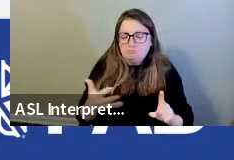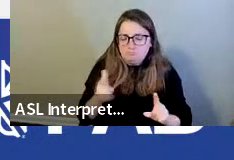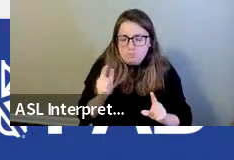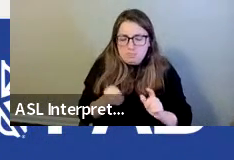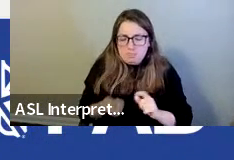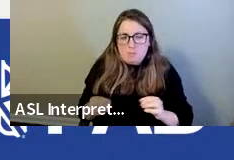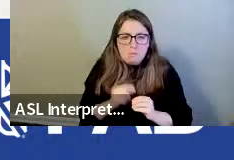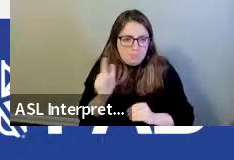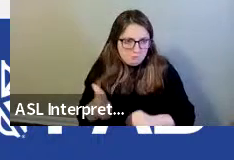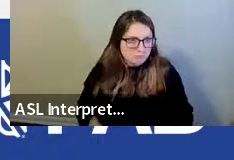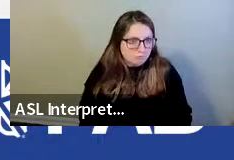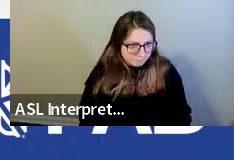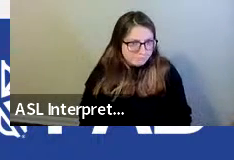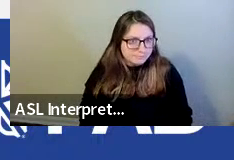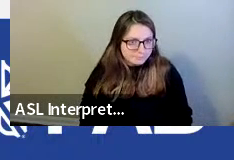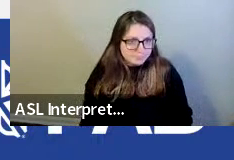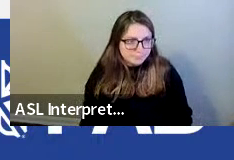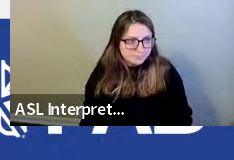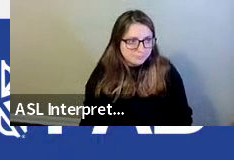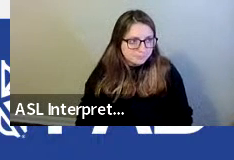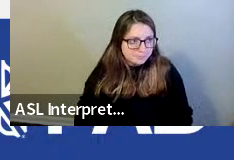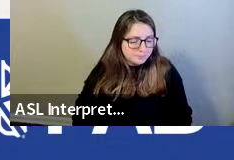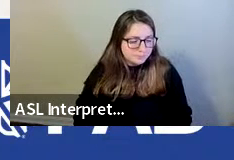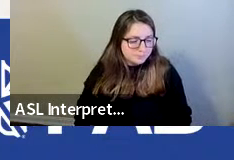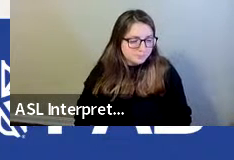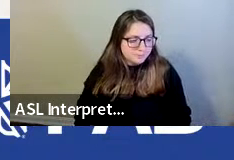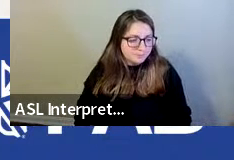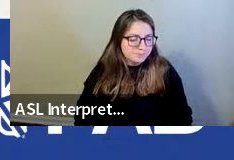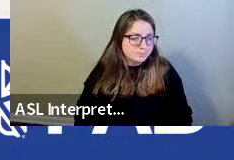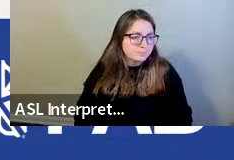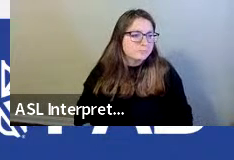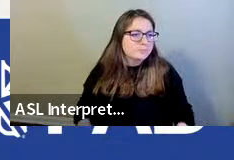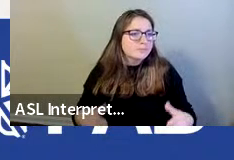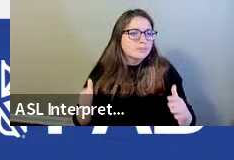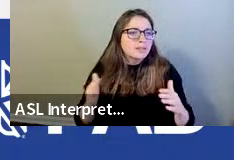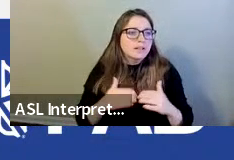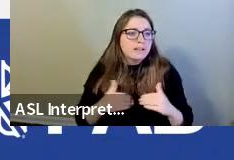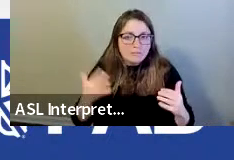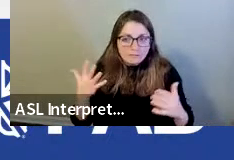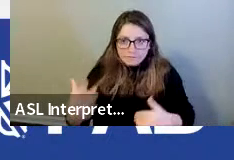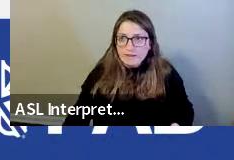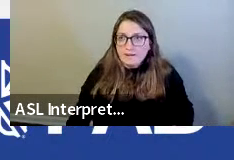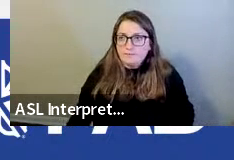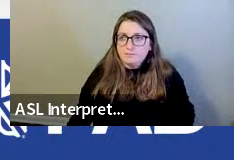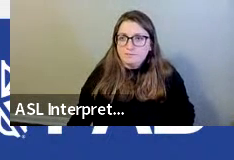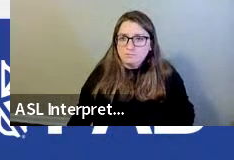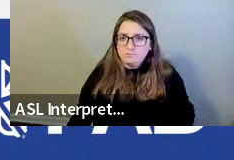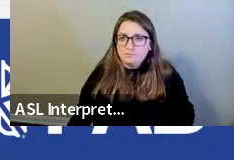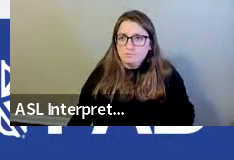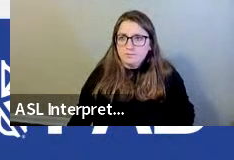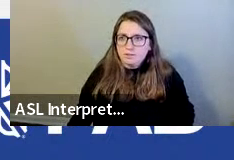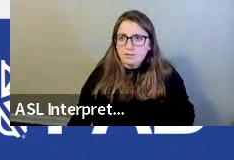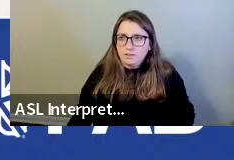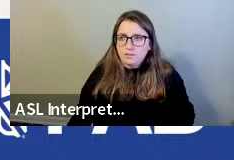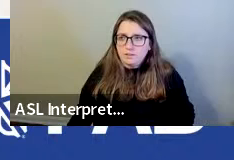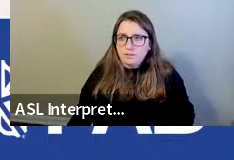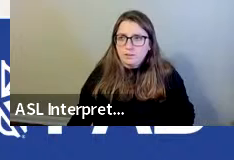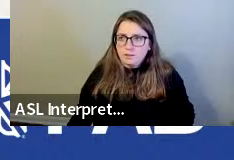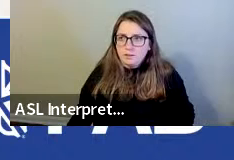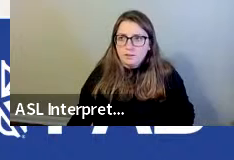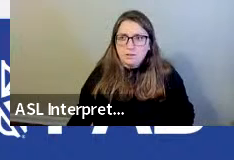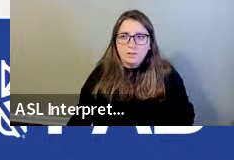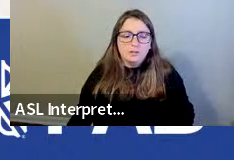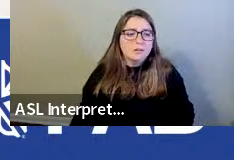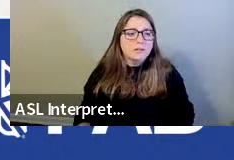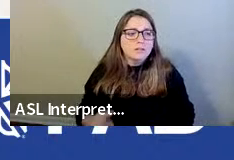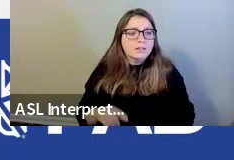later. So outcome category 5, criminal misdemeanors, felonies, severe misconducts